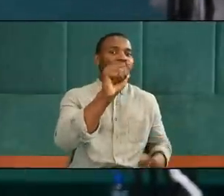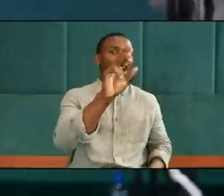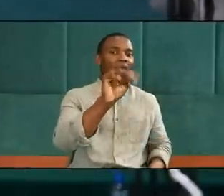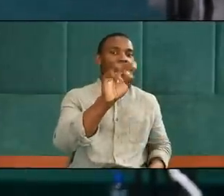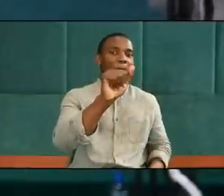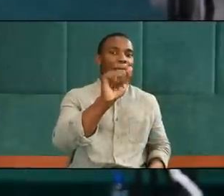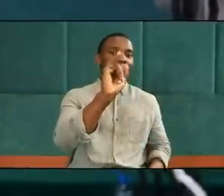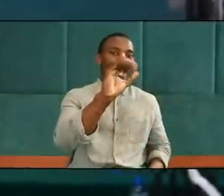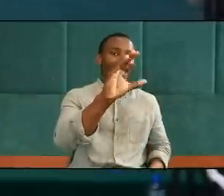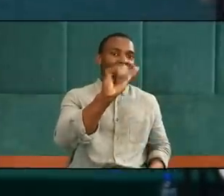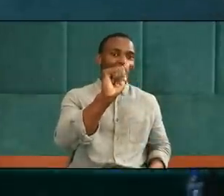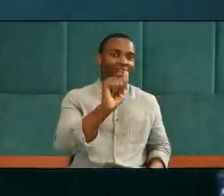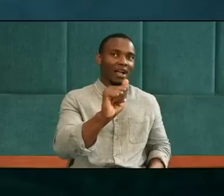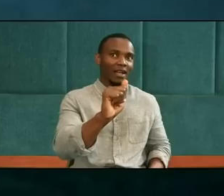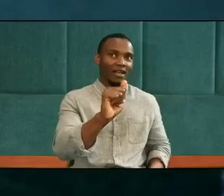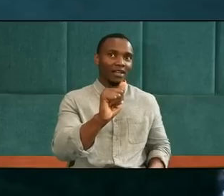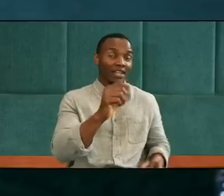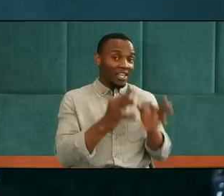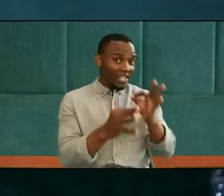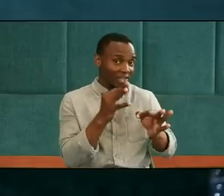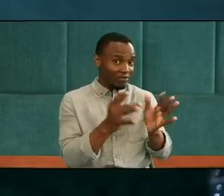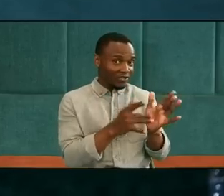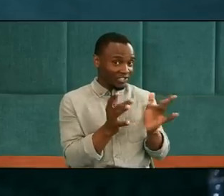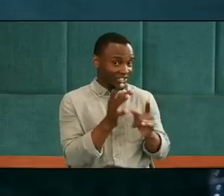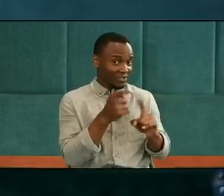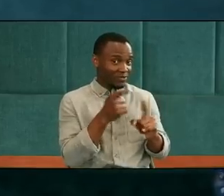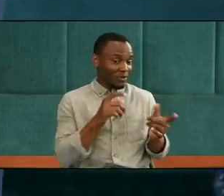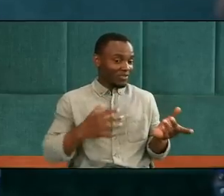amen? Yeah, if Jesus is from Jamaica,